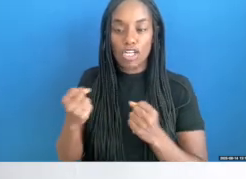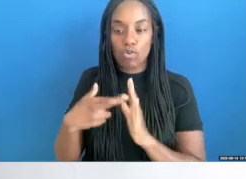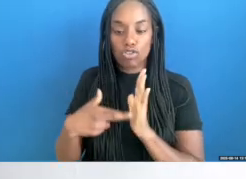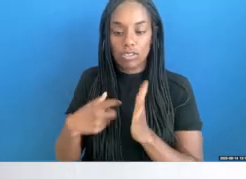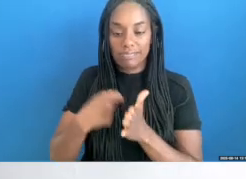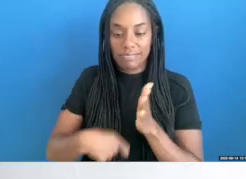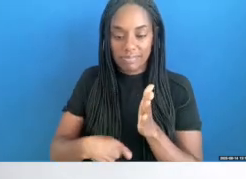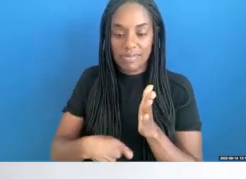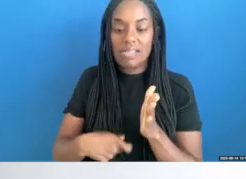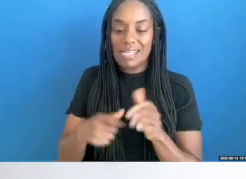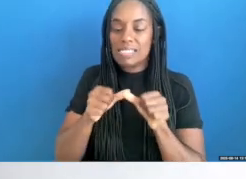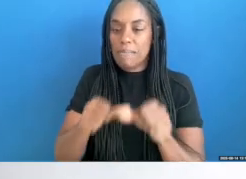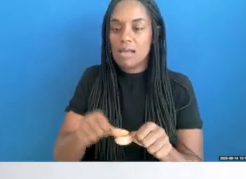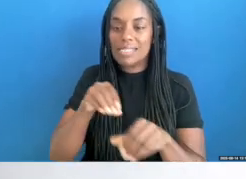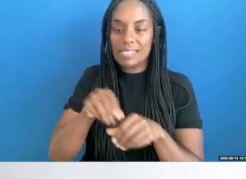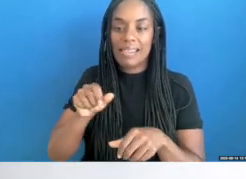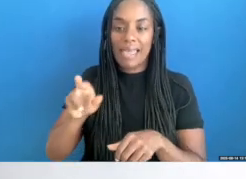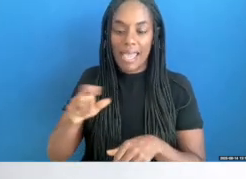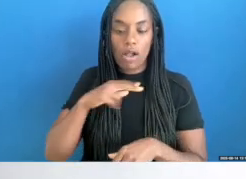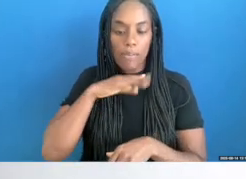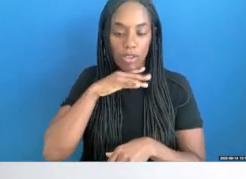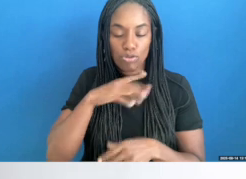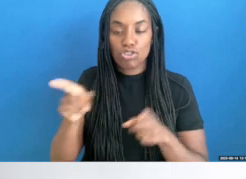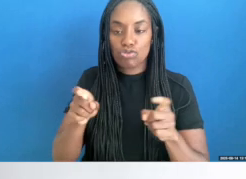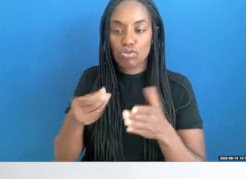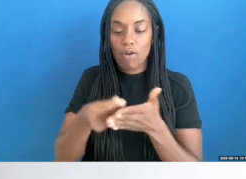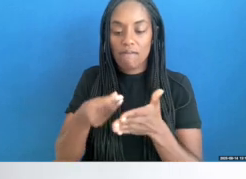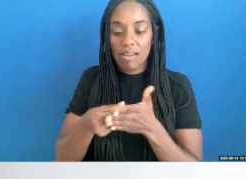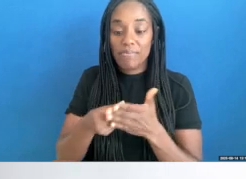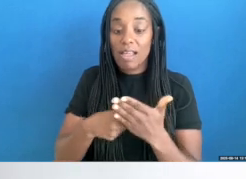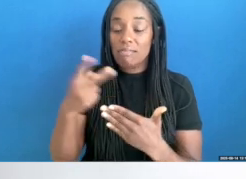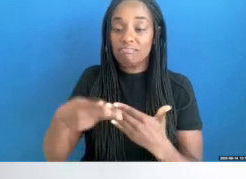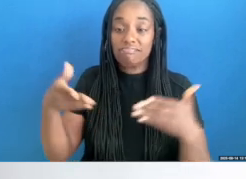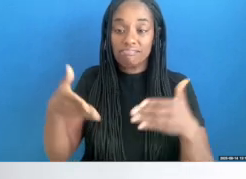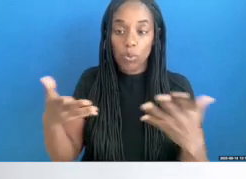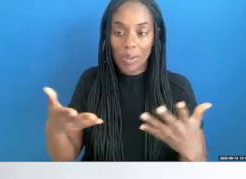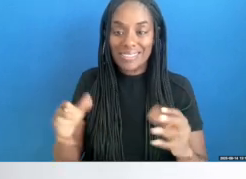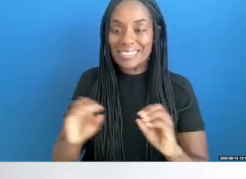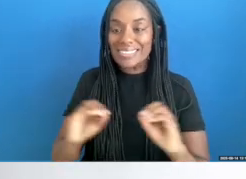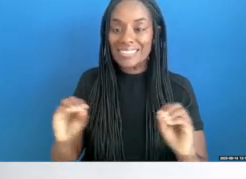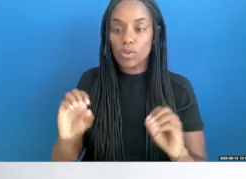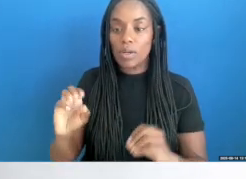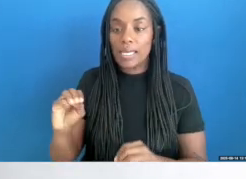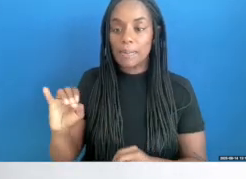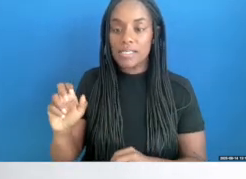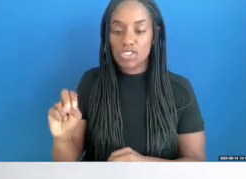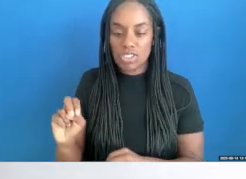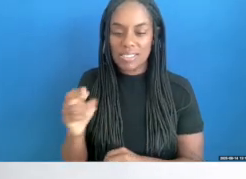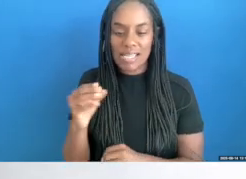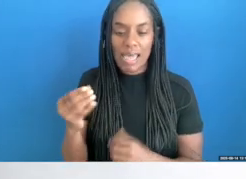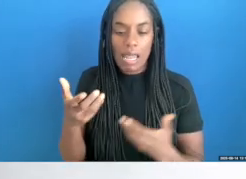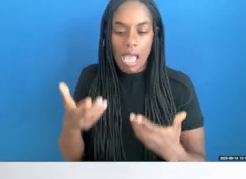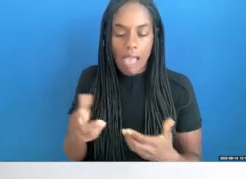Fund. This program focuses on zero emission, heavy duty projects that reduce